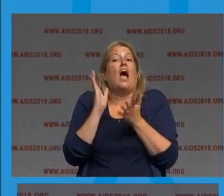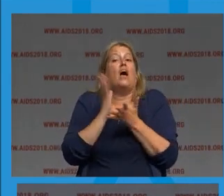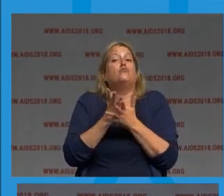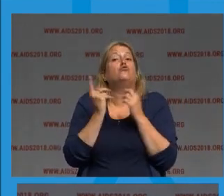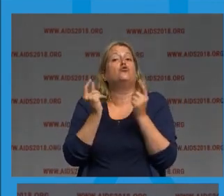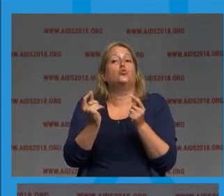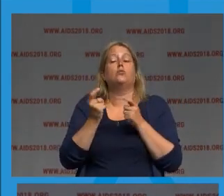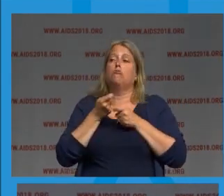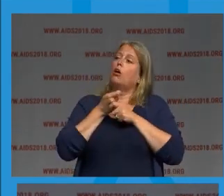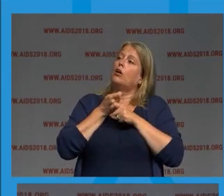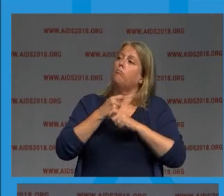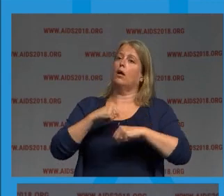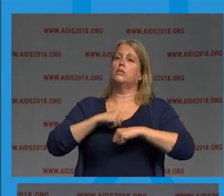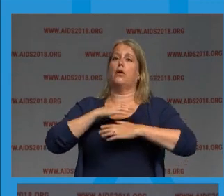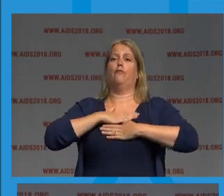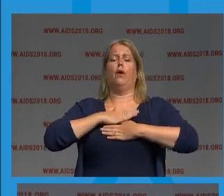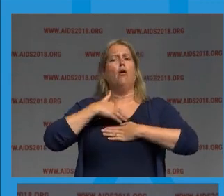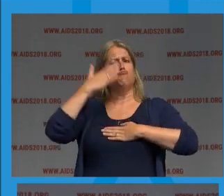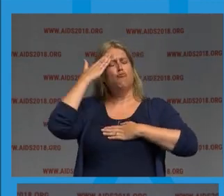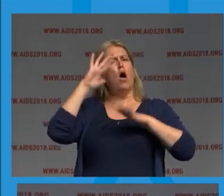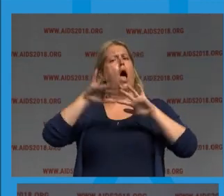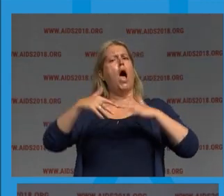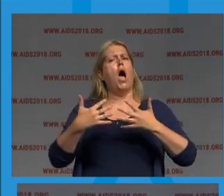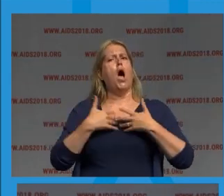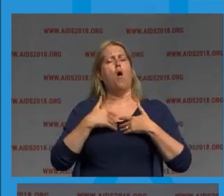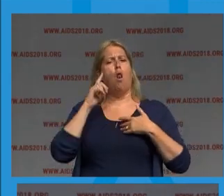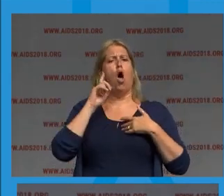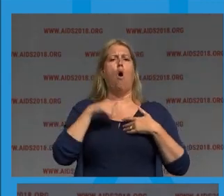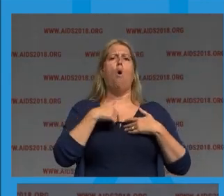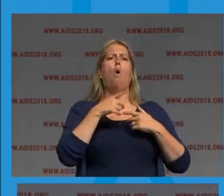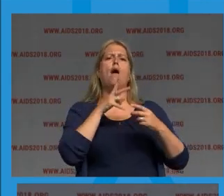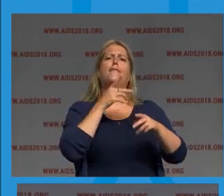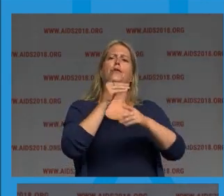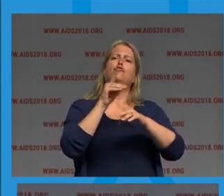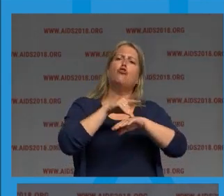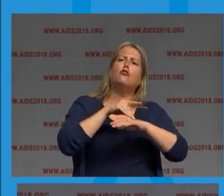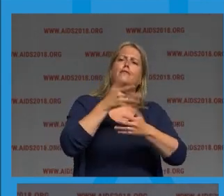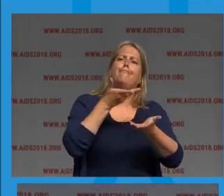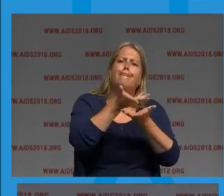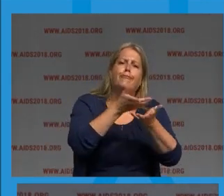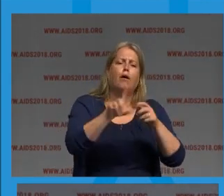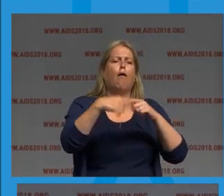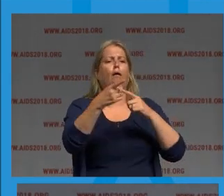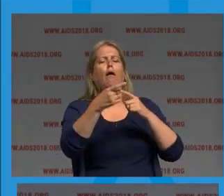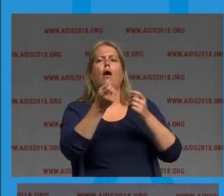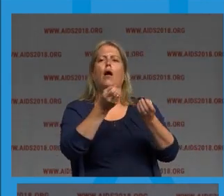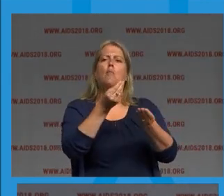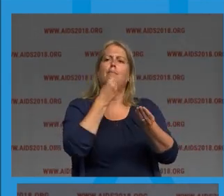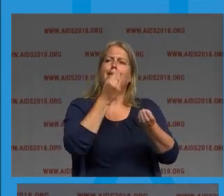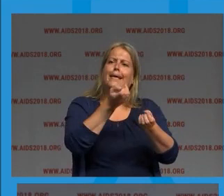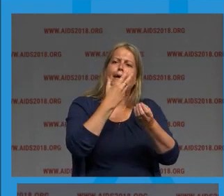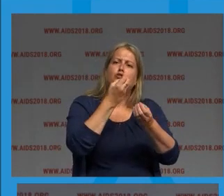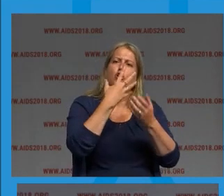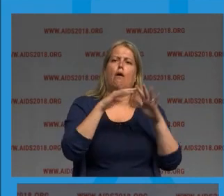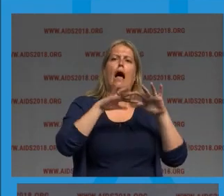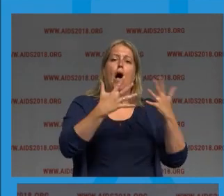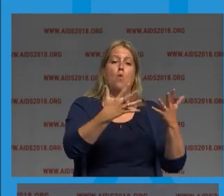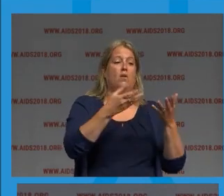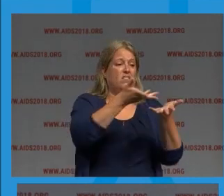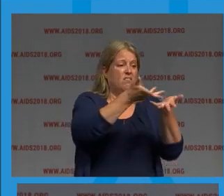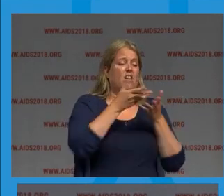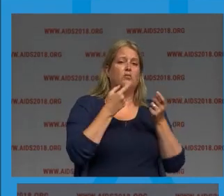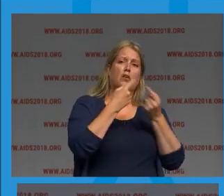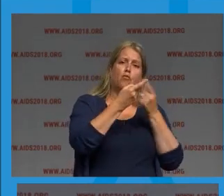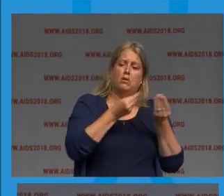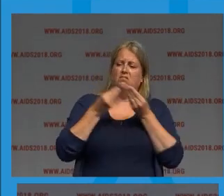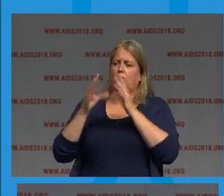myself. And I knew how to do that. I knew how to go to appointments. I knew how to take medication. And so I felt like I didn't need to share that